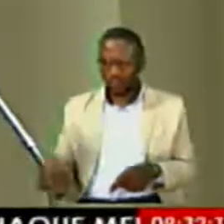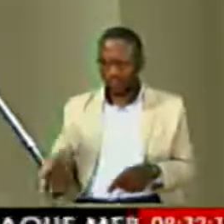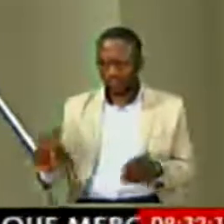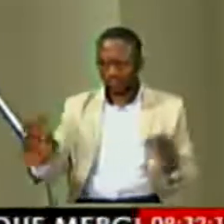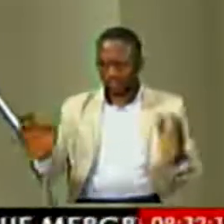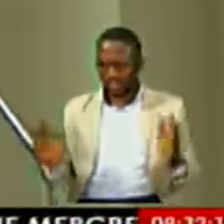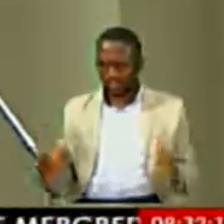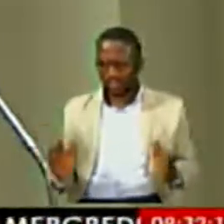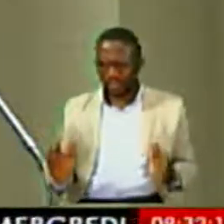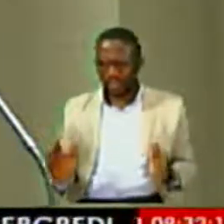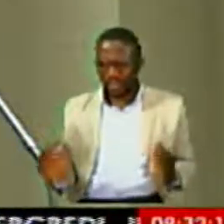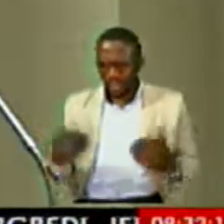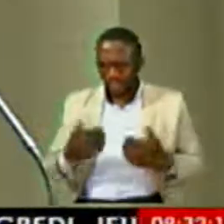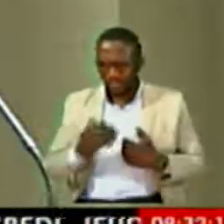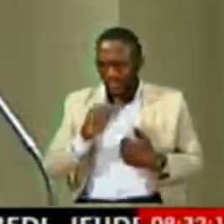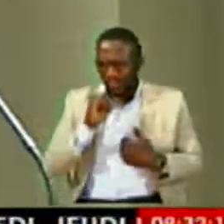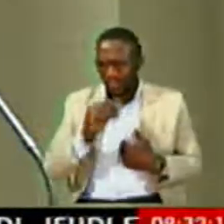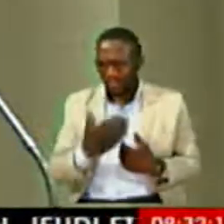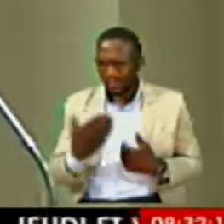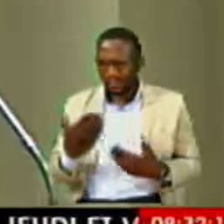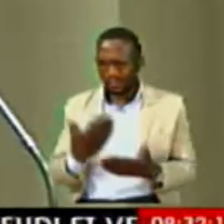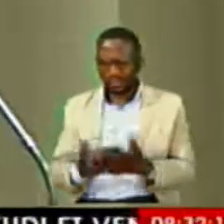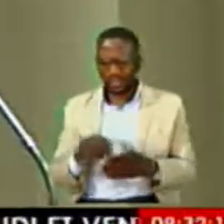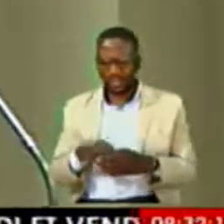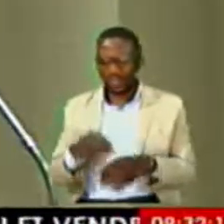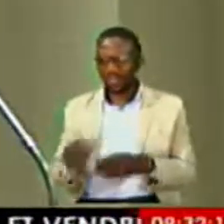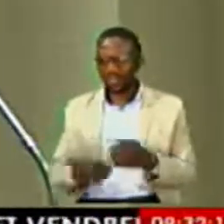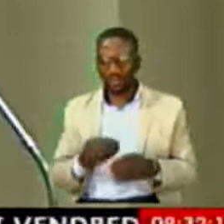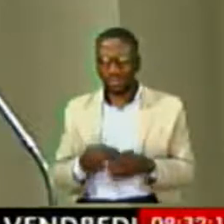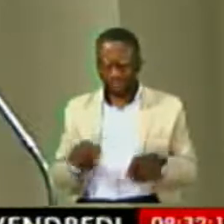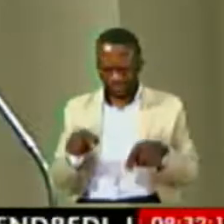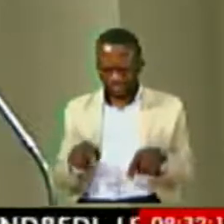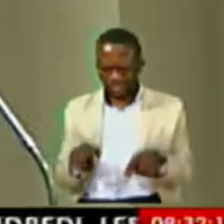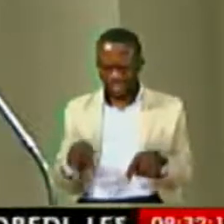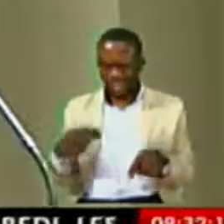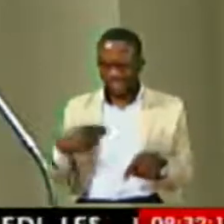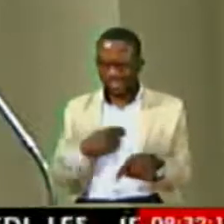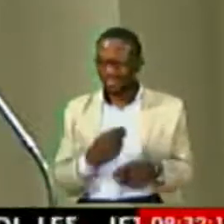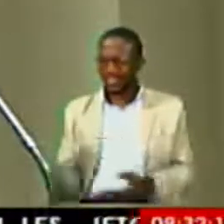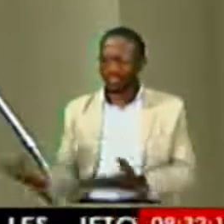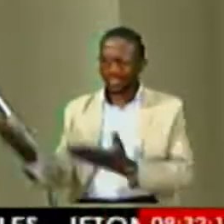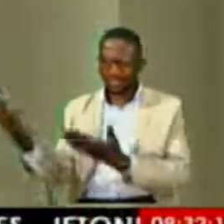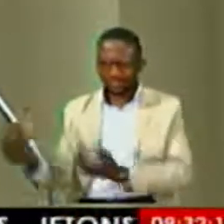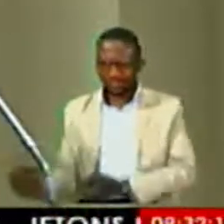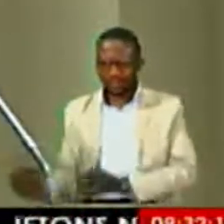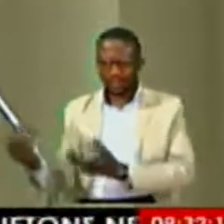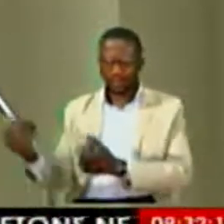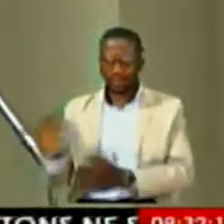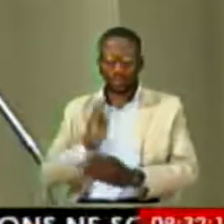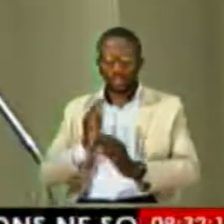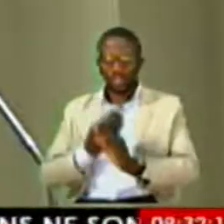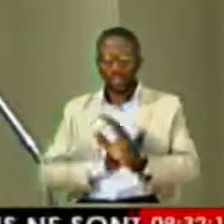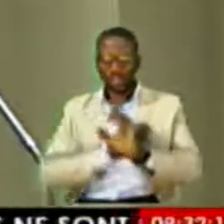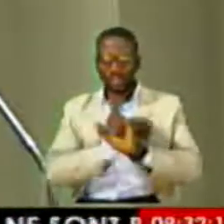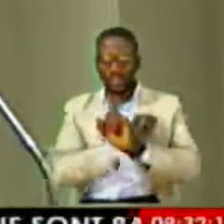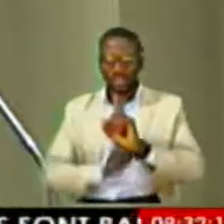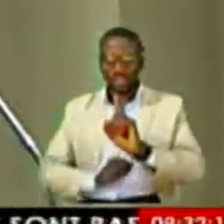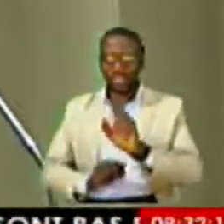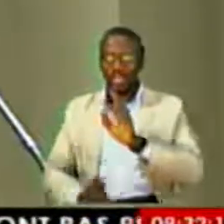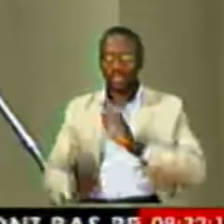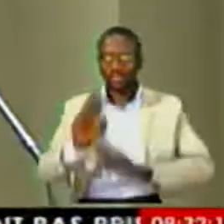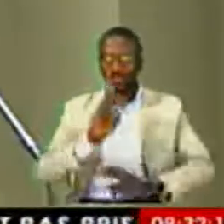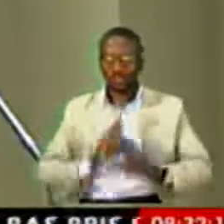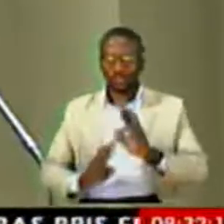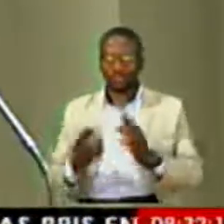ce monde. We don't have anything good in this world. Nous attendons notre Seigneur. We are waiting for our Lord. Il va bientôt revenir. Who will soon